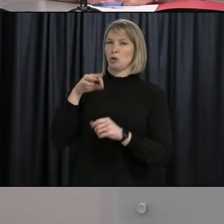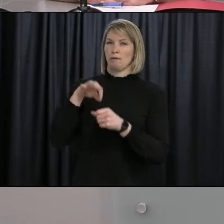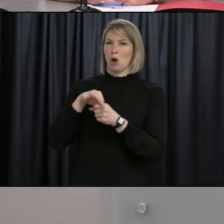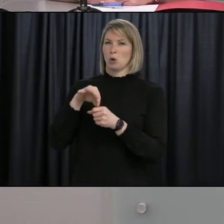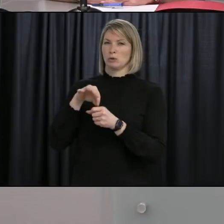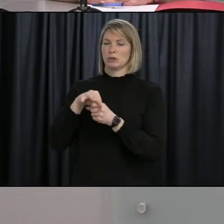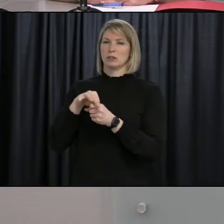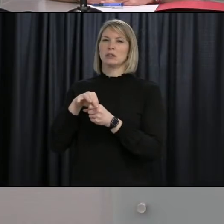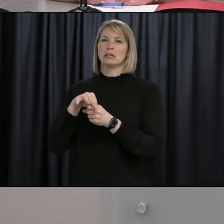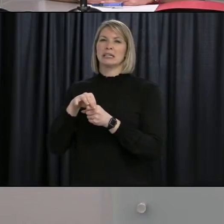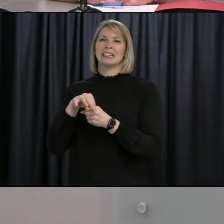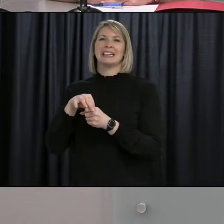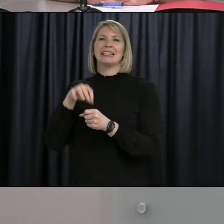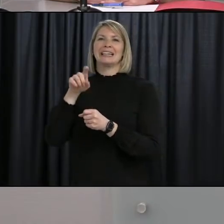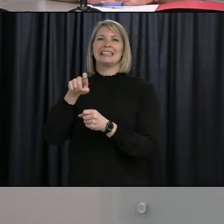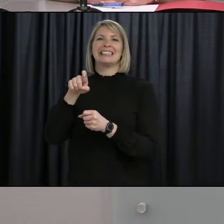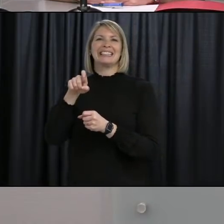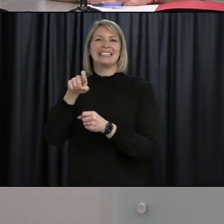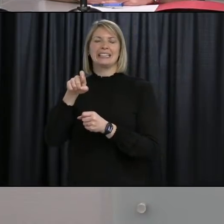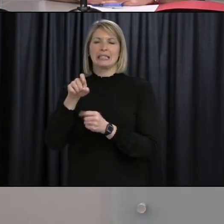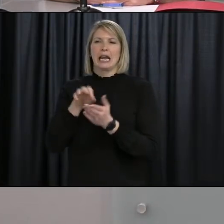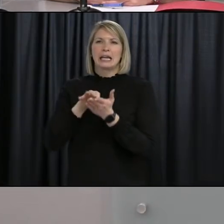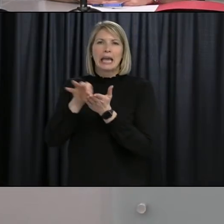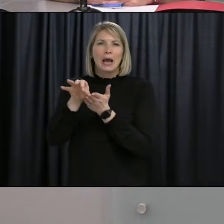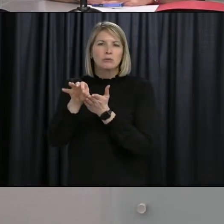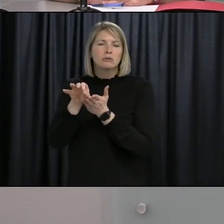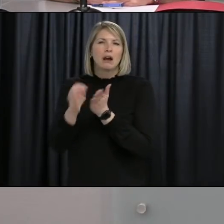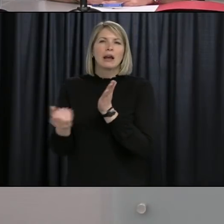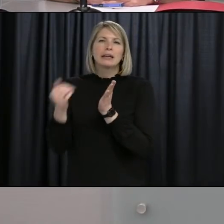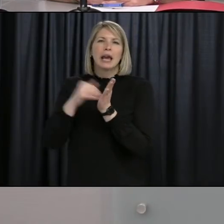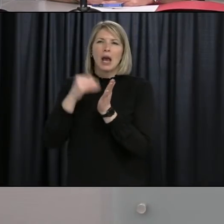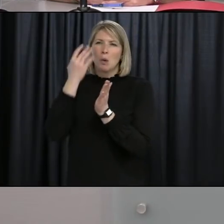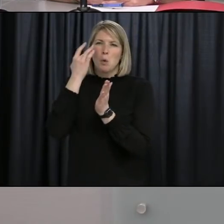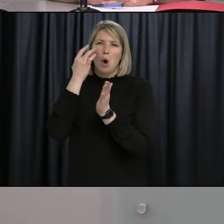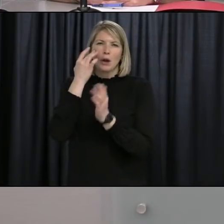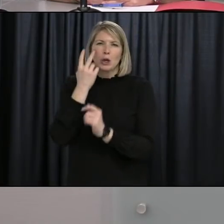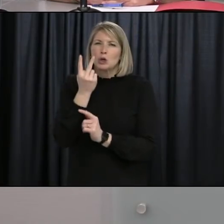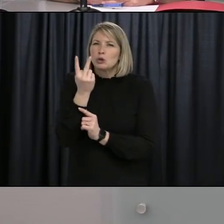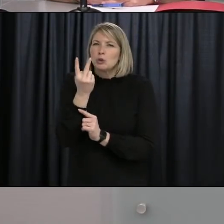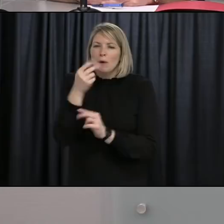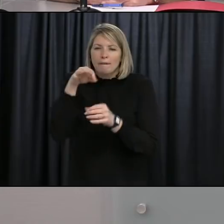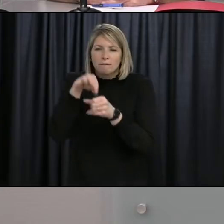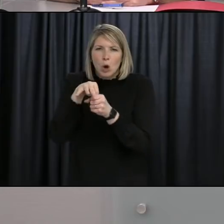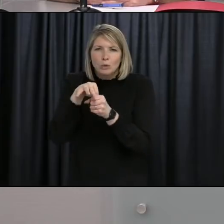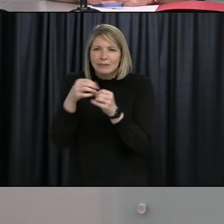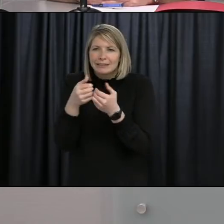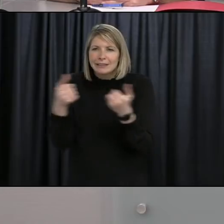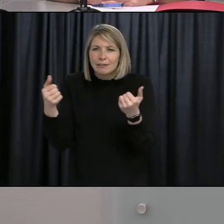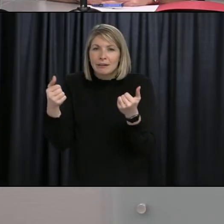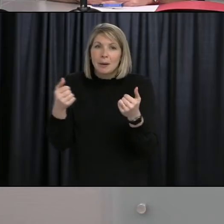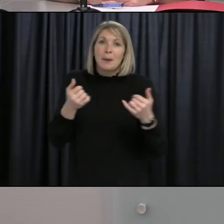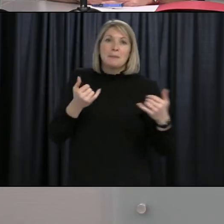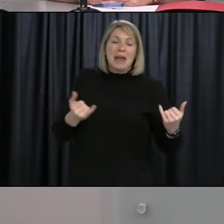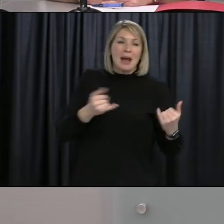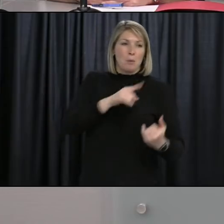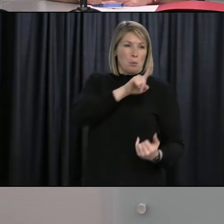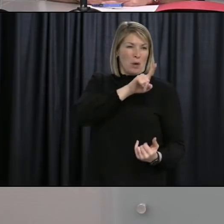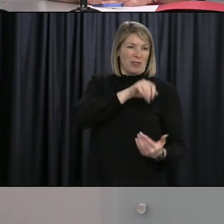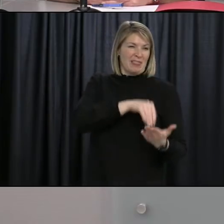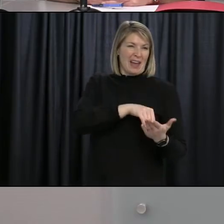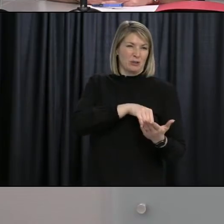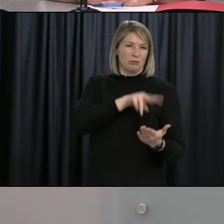recount. There are now 1,200 to 1,500 people in isolation across 16 of 40 ridings in the